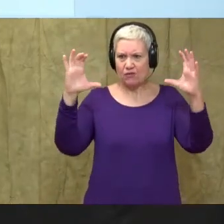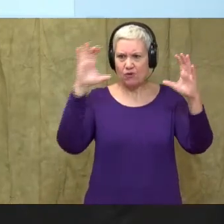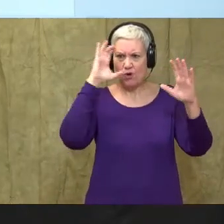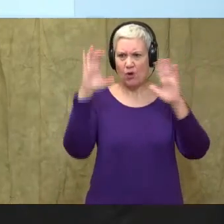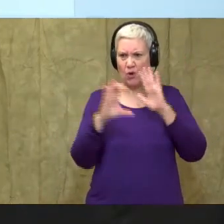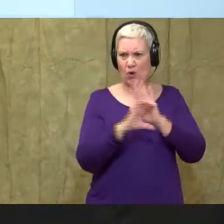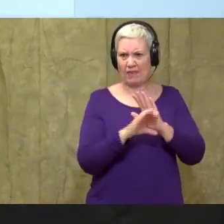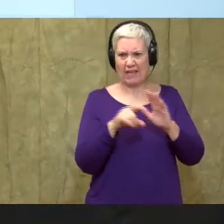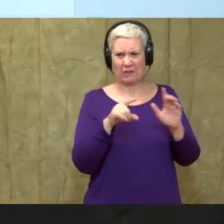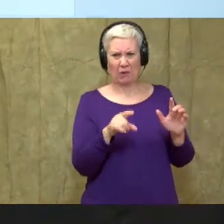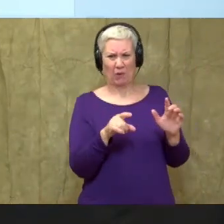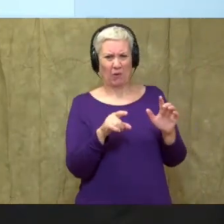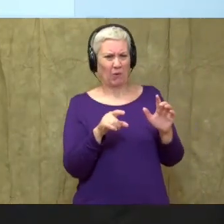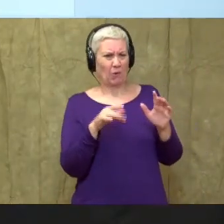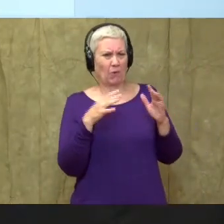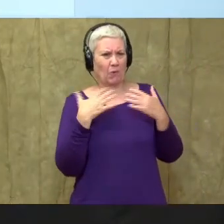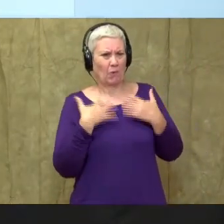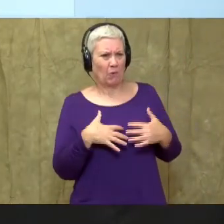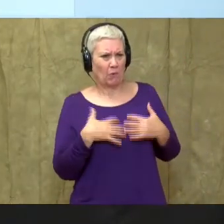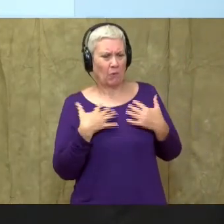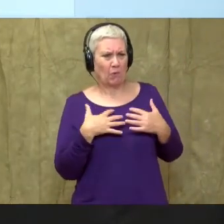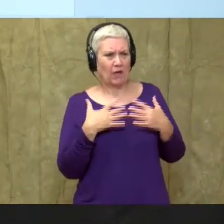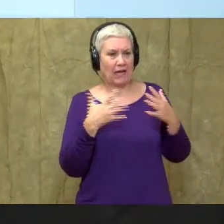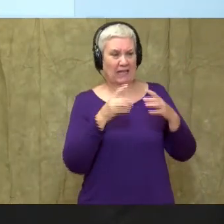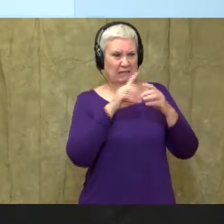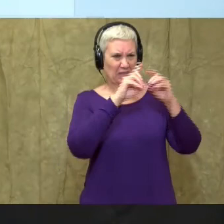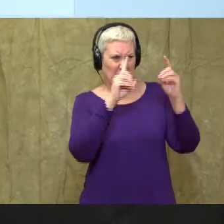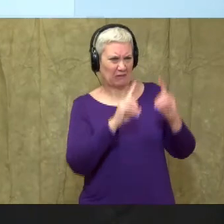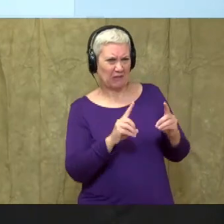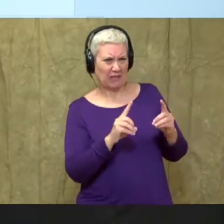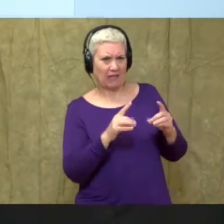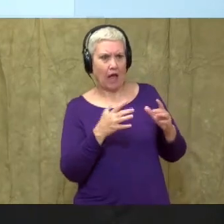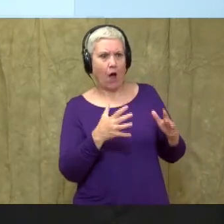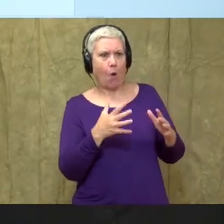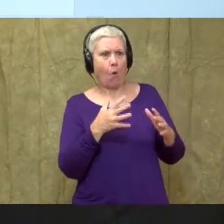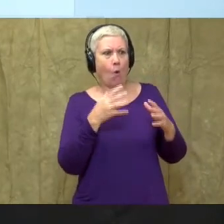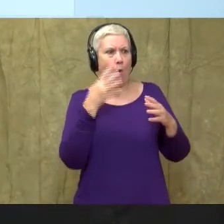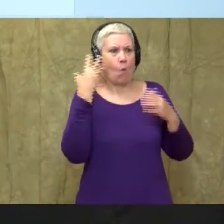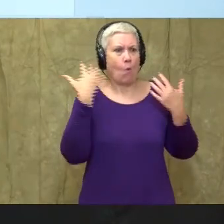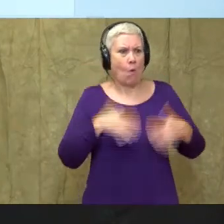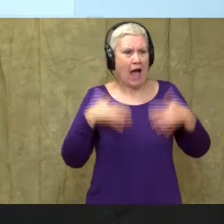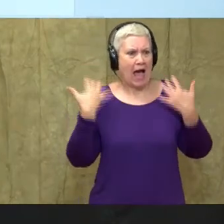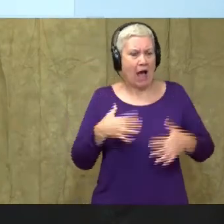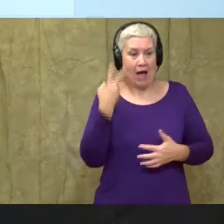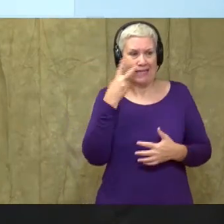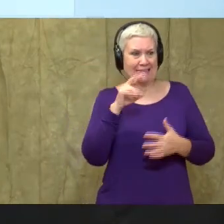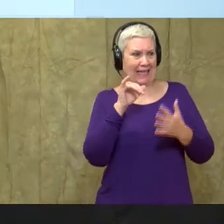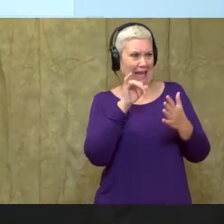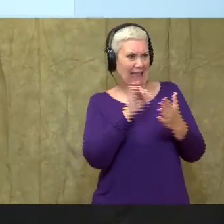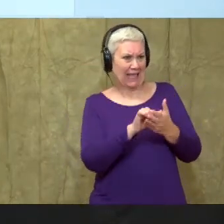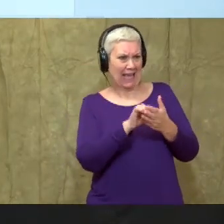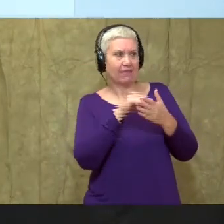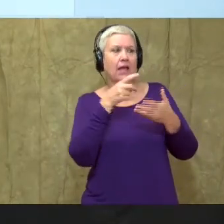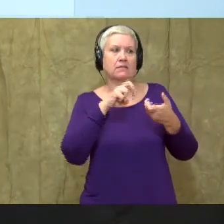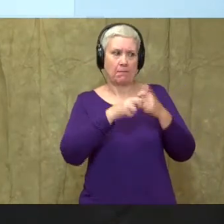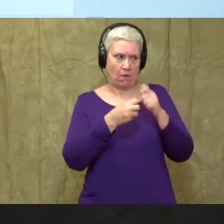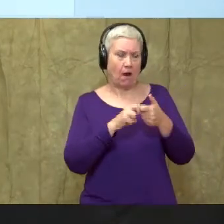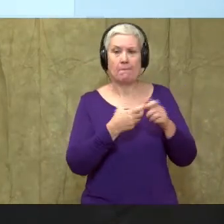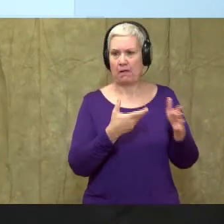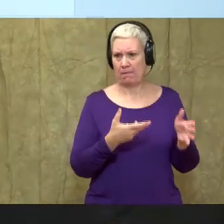very descriptive image that's there to say, oh, wow, I see in my head that this is a